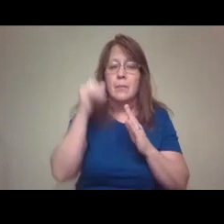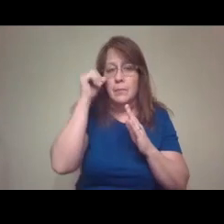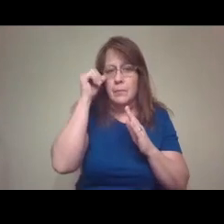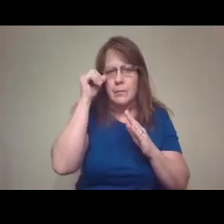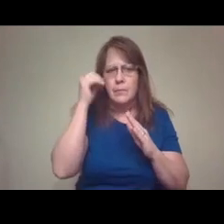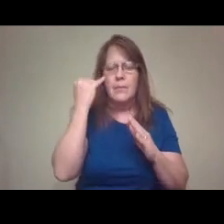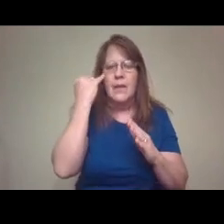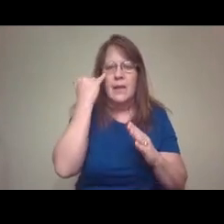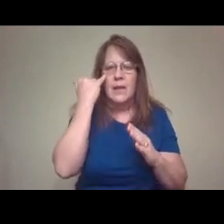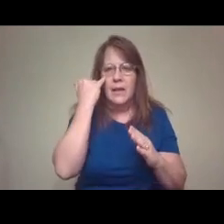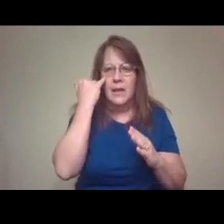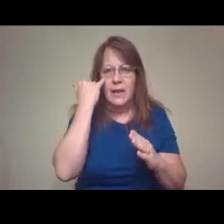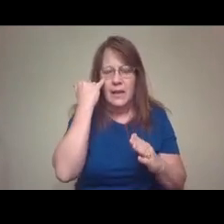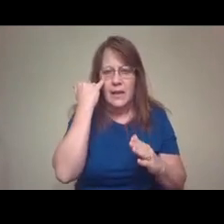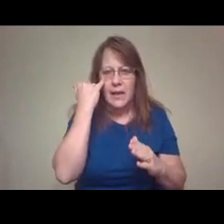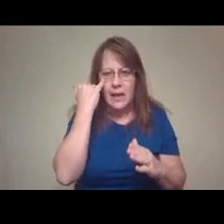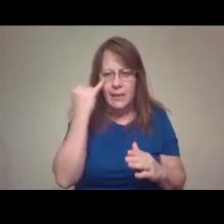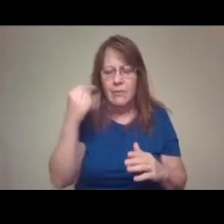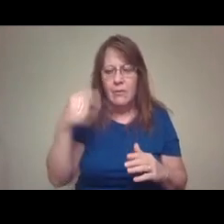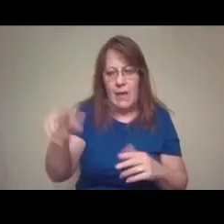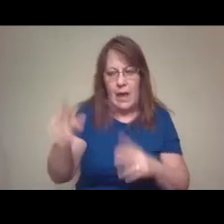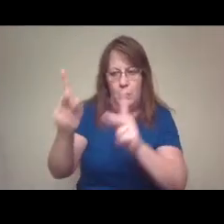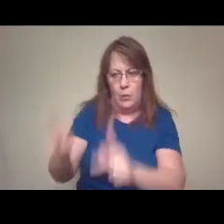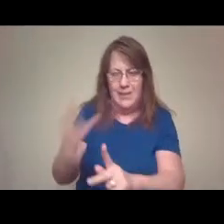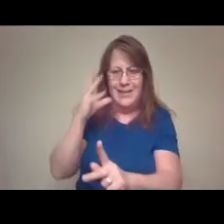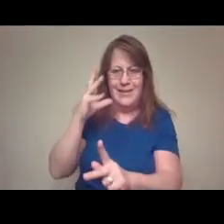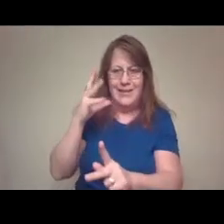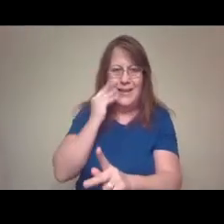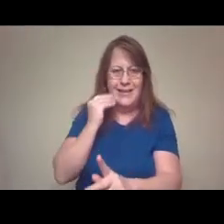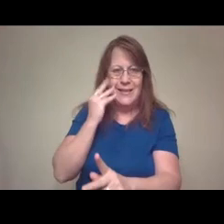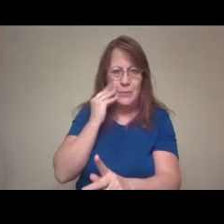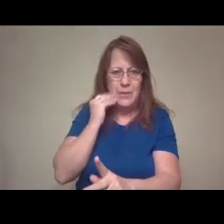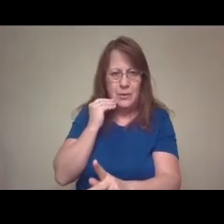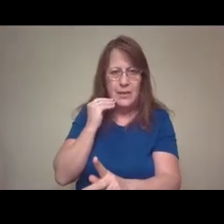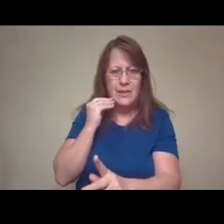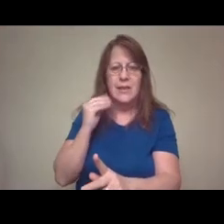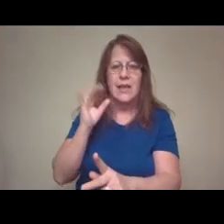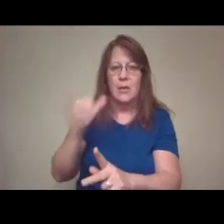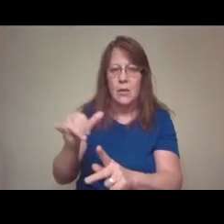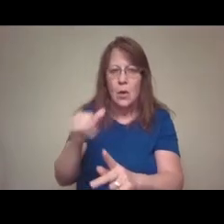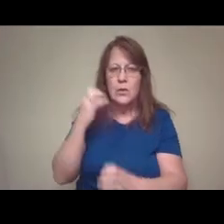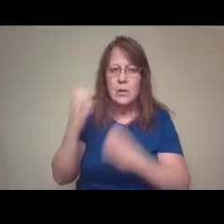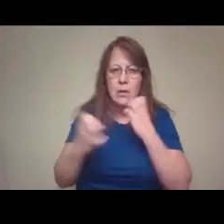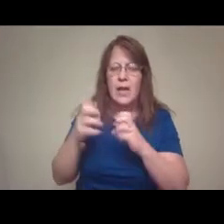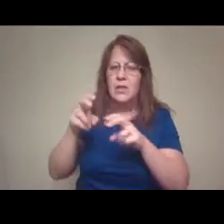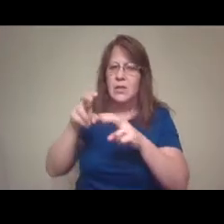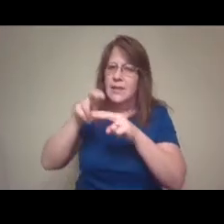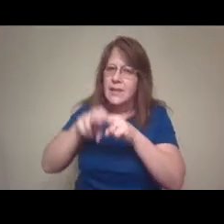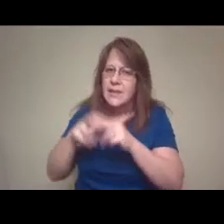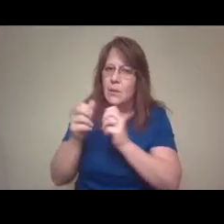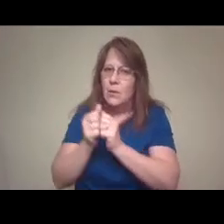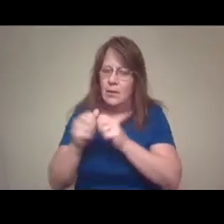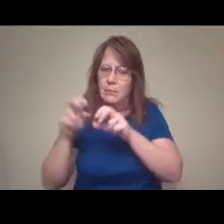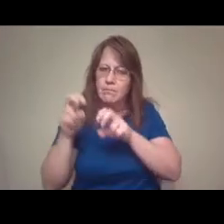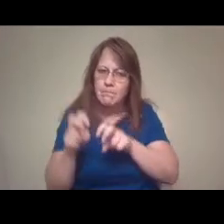who's experiencing those difficult emotions, and those intense emotions, and sit with them in that pain and validate how